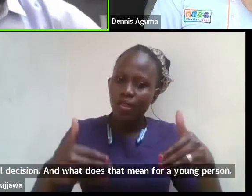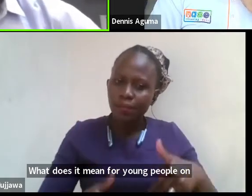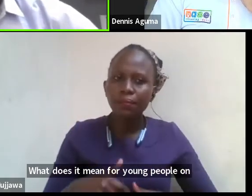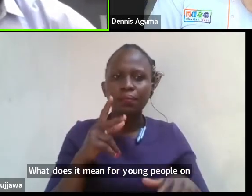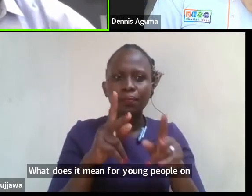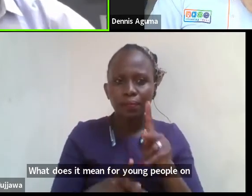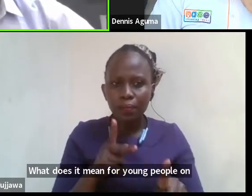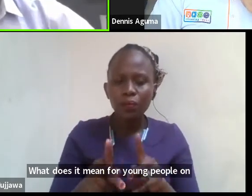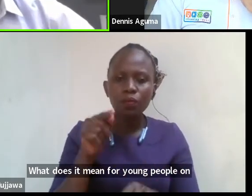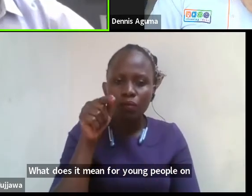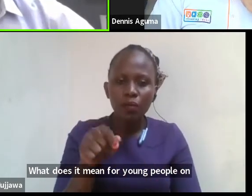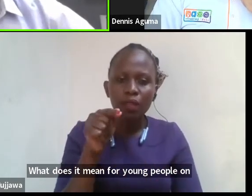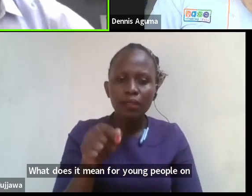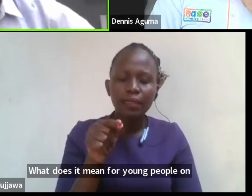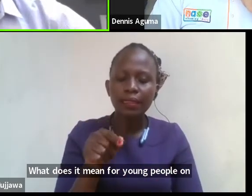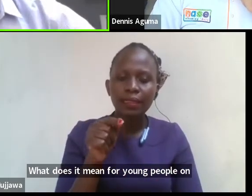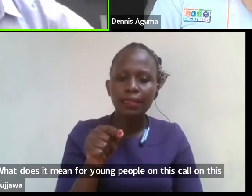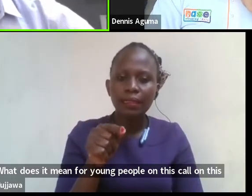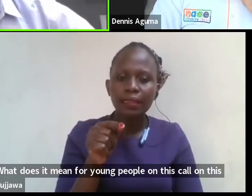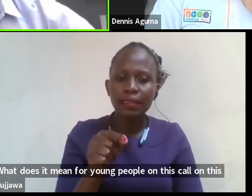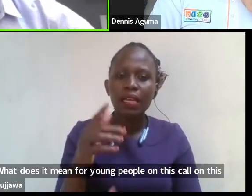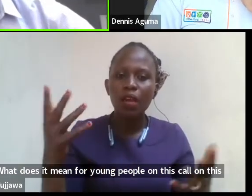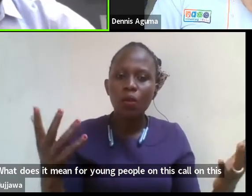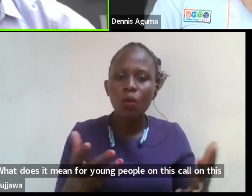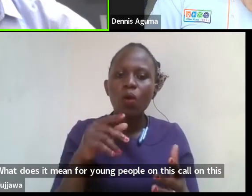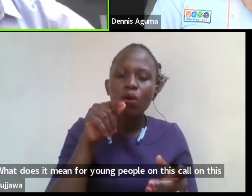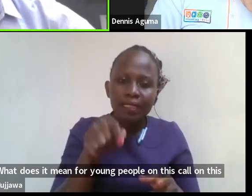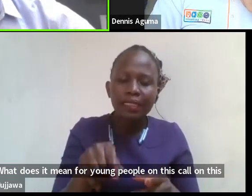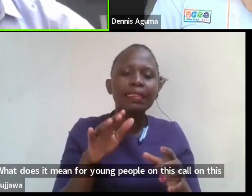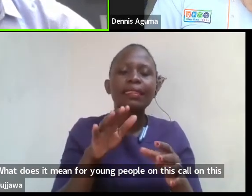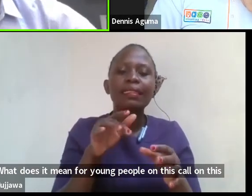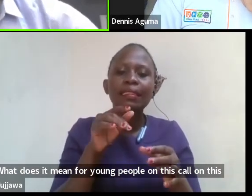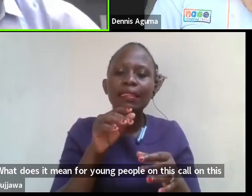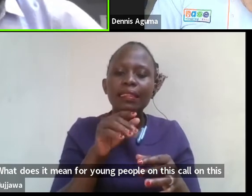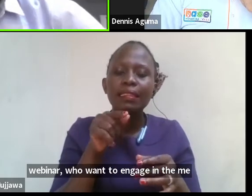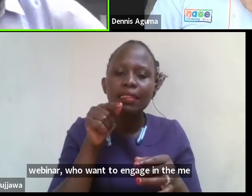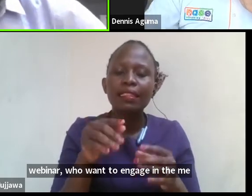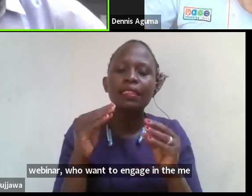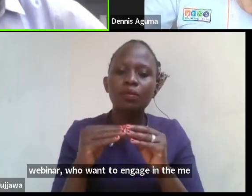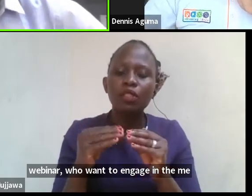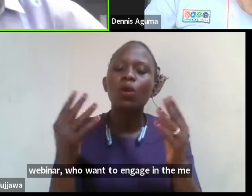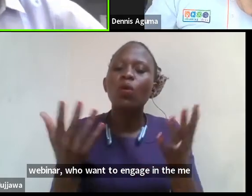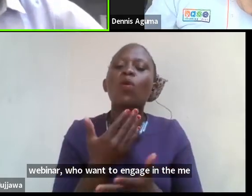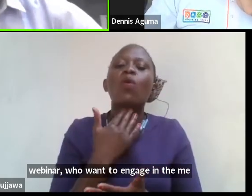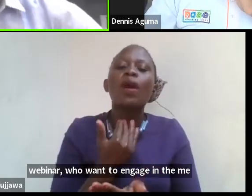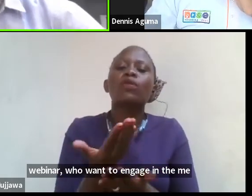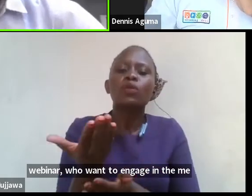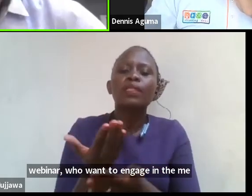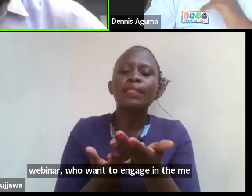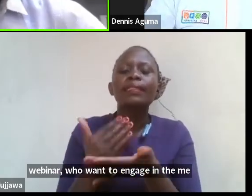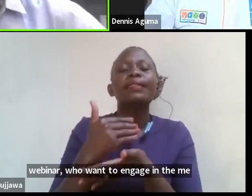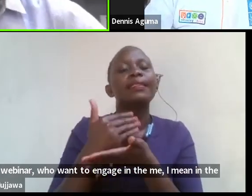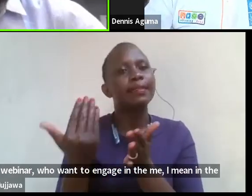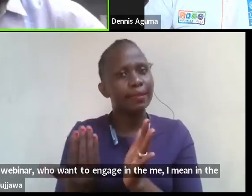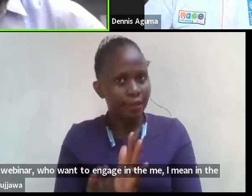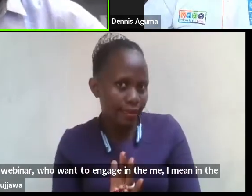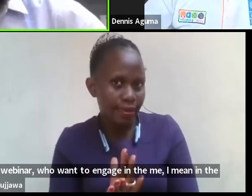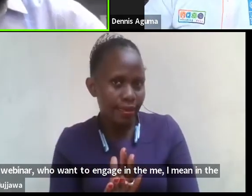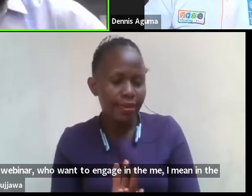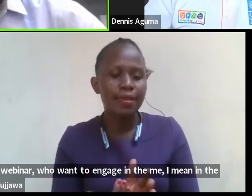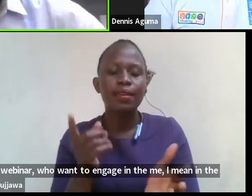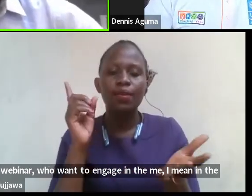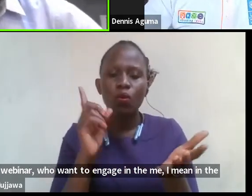this call, on this webinar, who want to engage in the, in the sector, but also want to